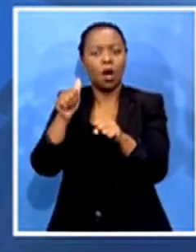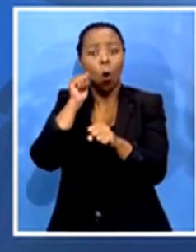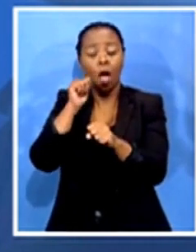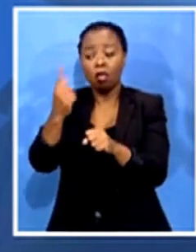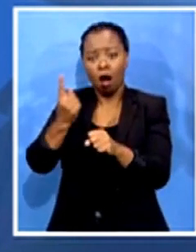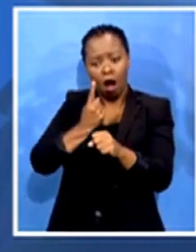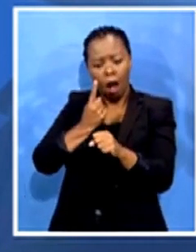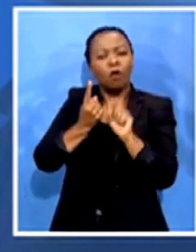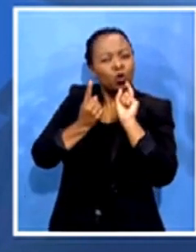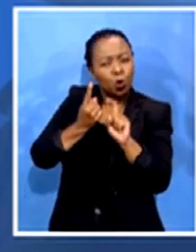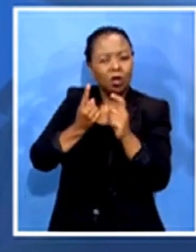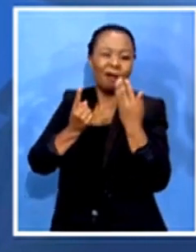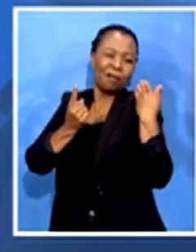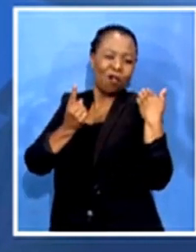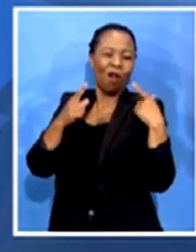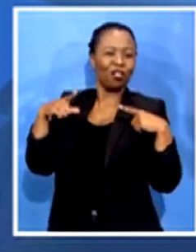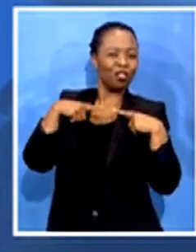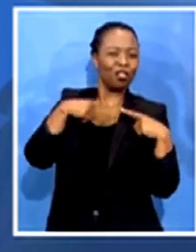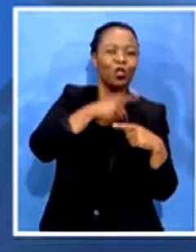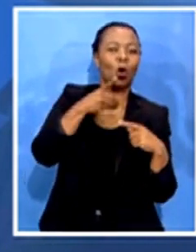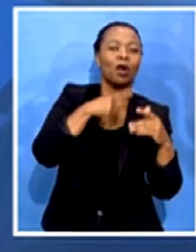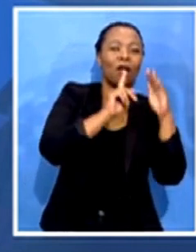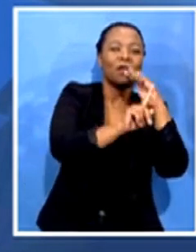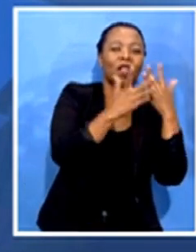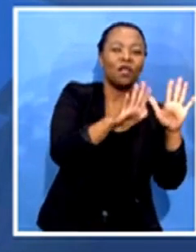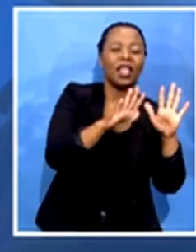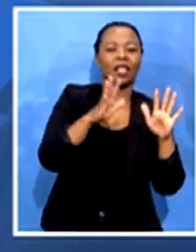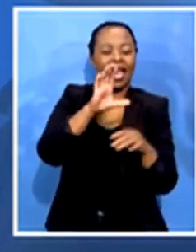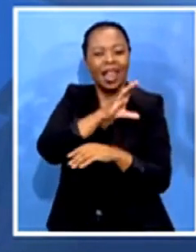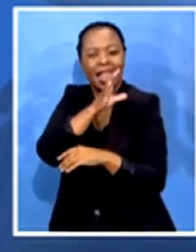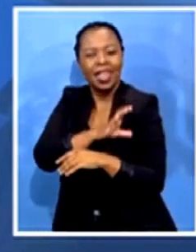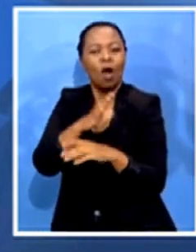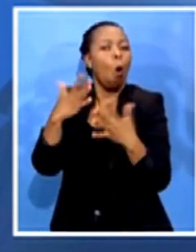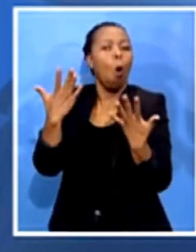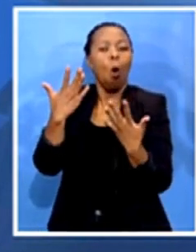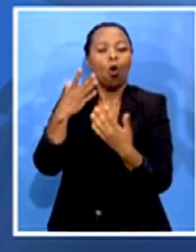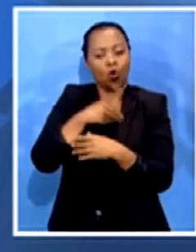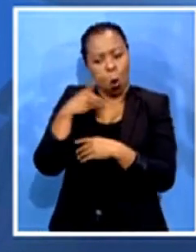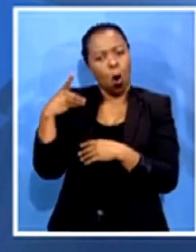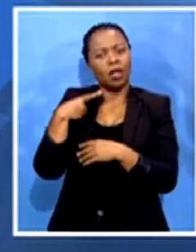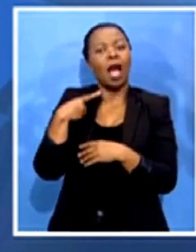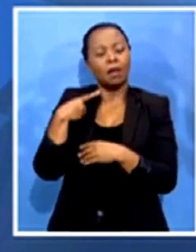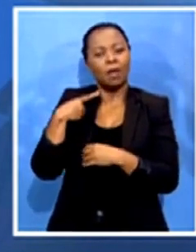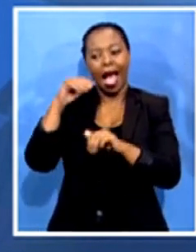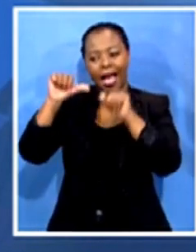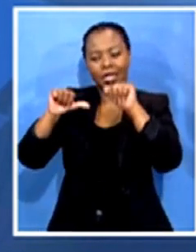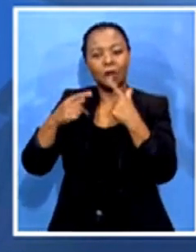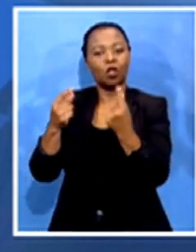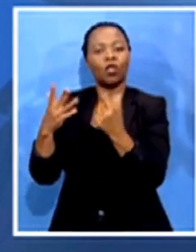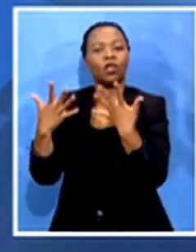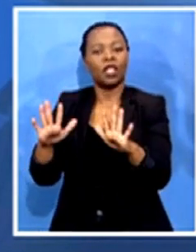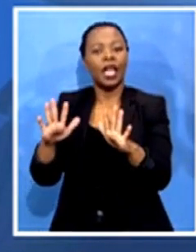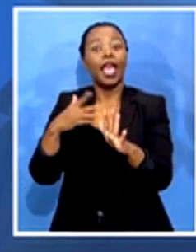a clinic or a doctor close by that would have done the assessment and indicated as to whether the condition